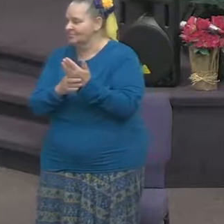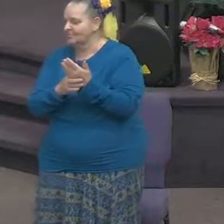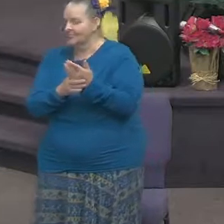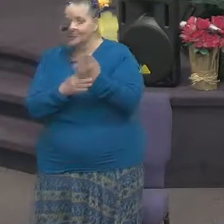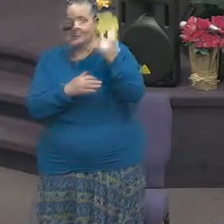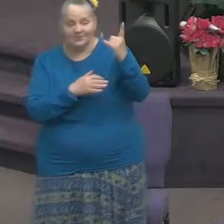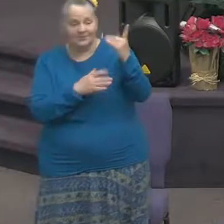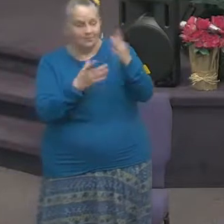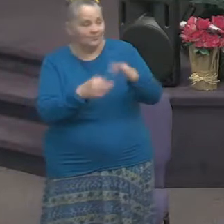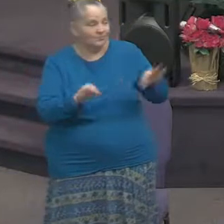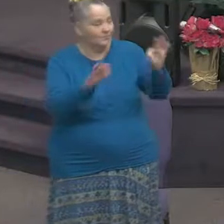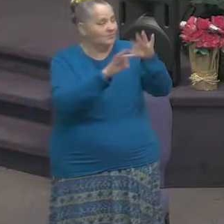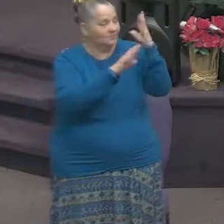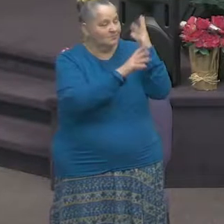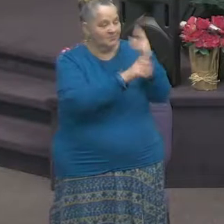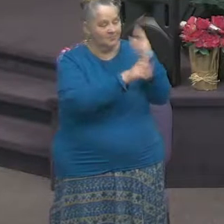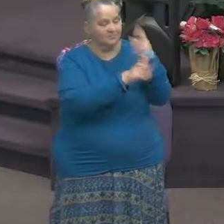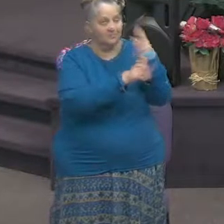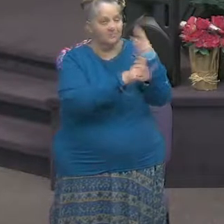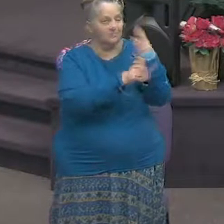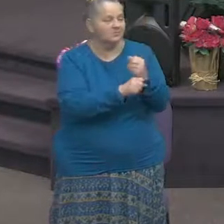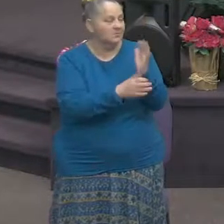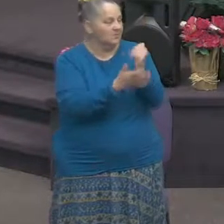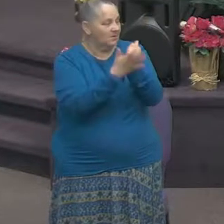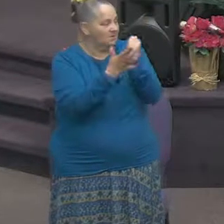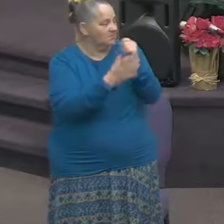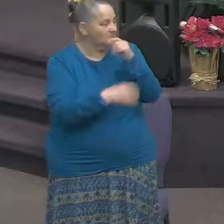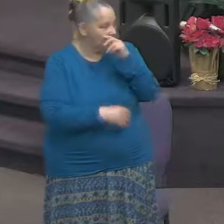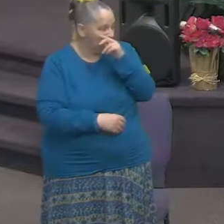he is trustworthy. Amen?